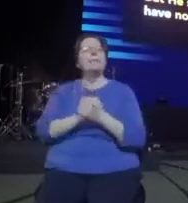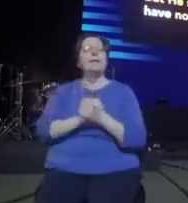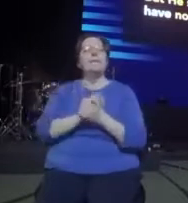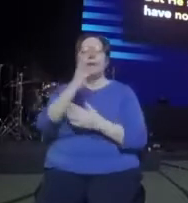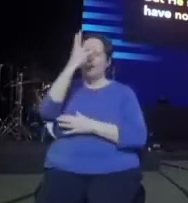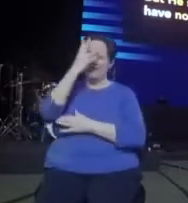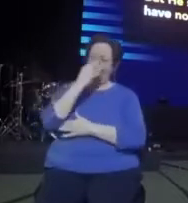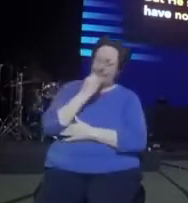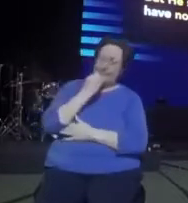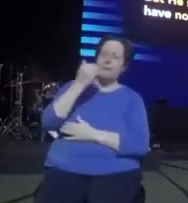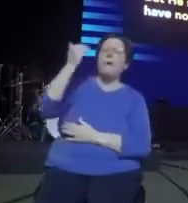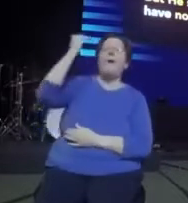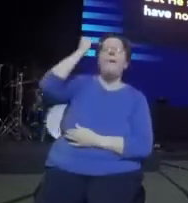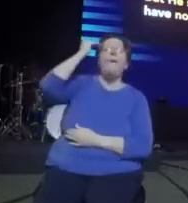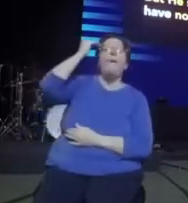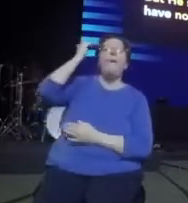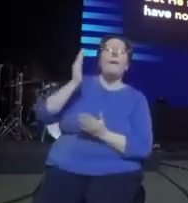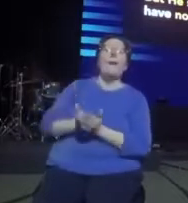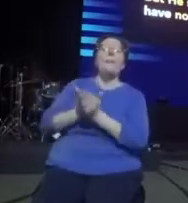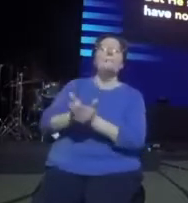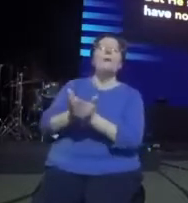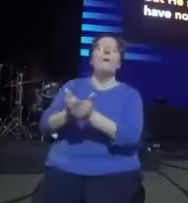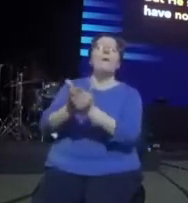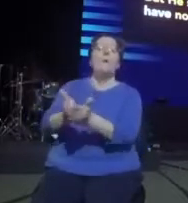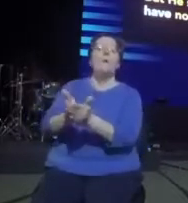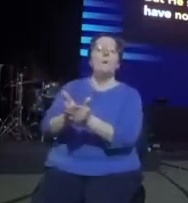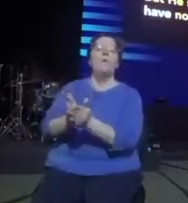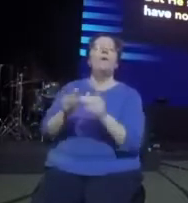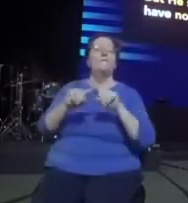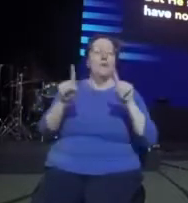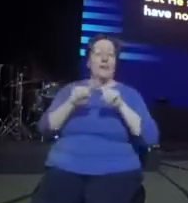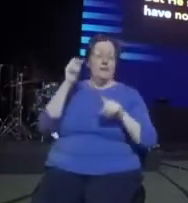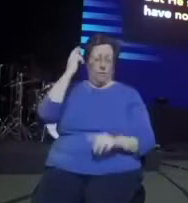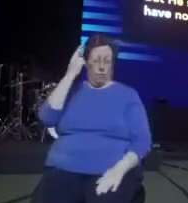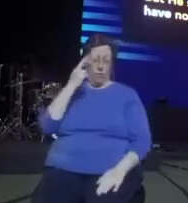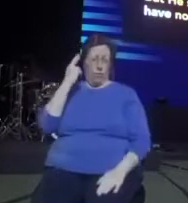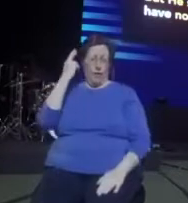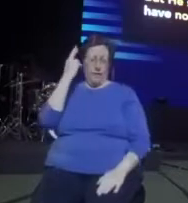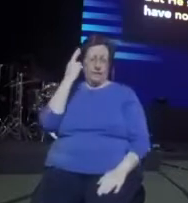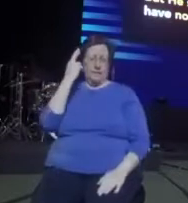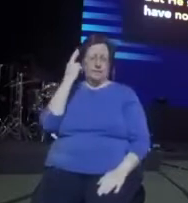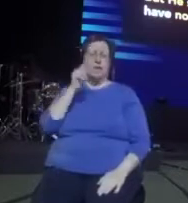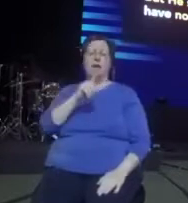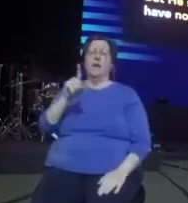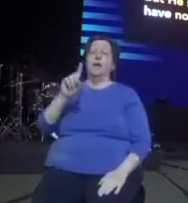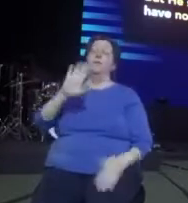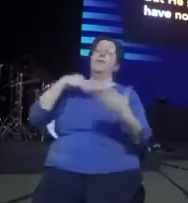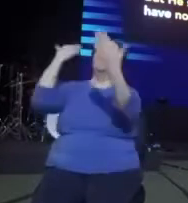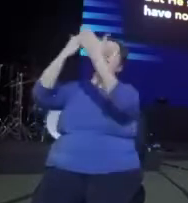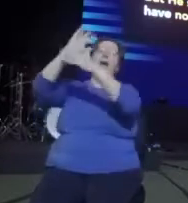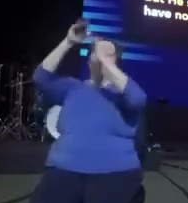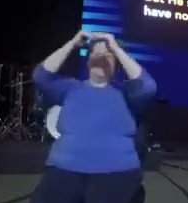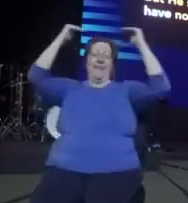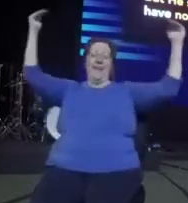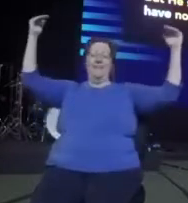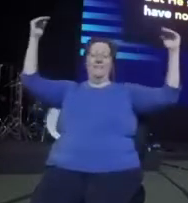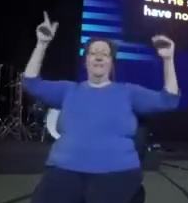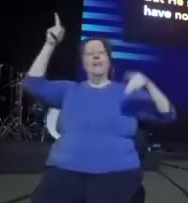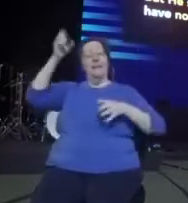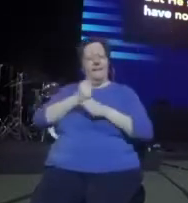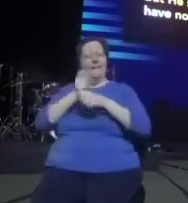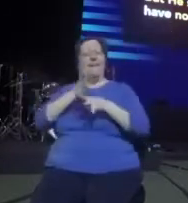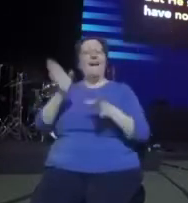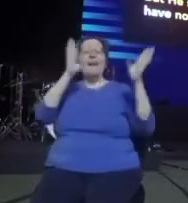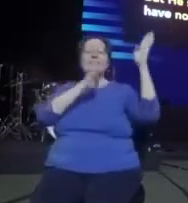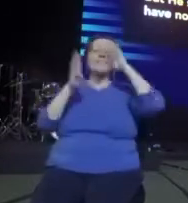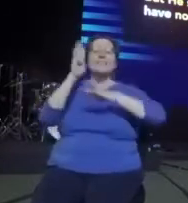sleep exactly in that boat for this very reason. I wouldn't doubt that if you get to heaven that he called up the storm